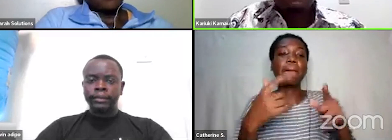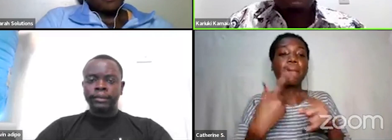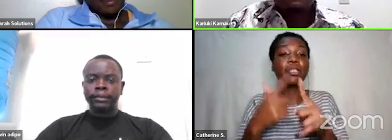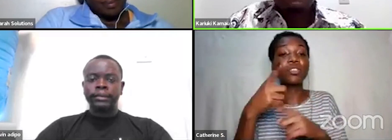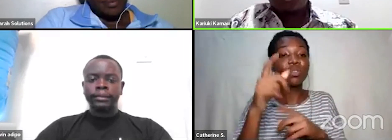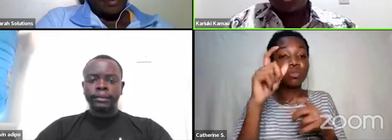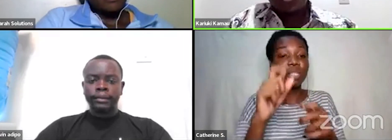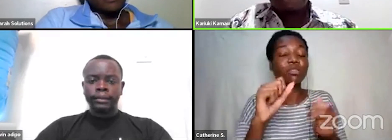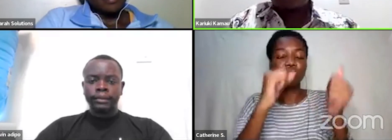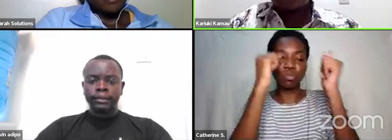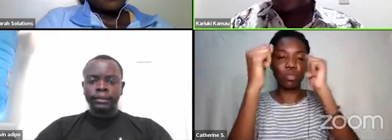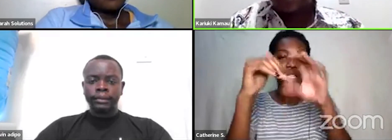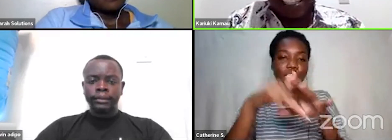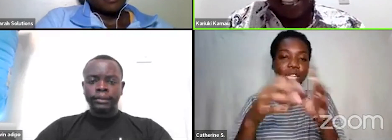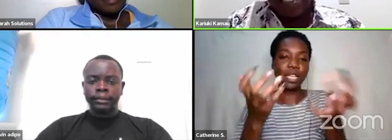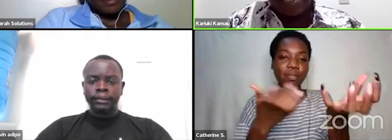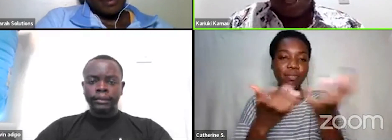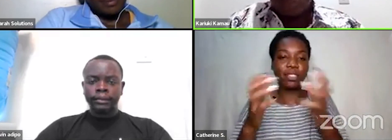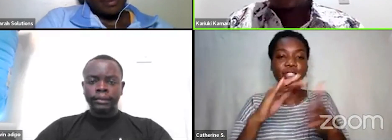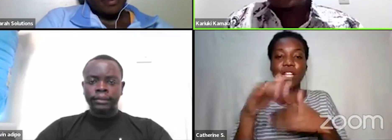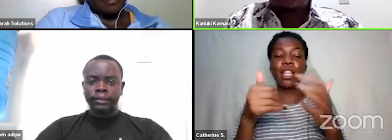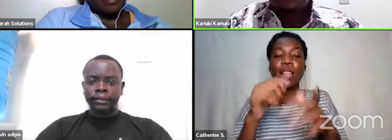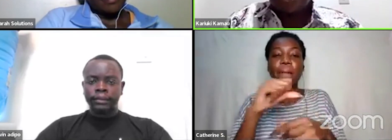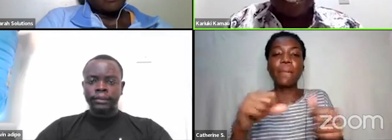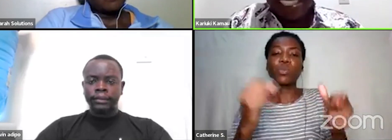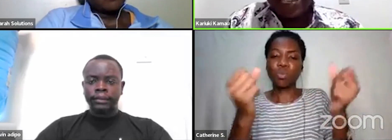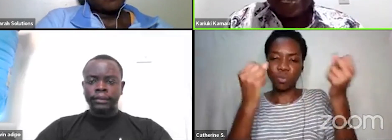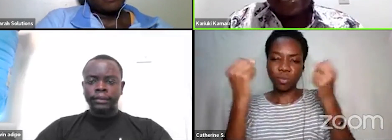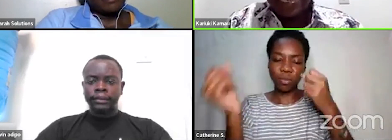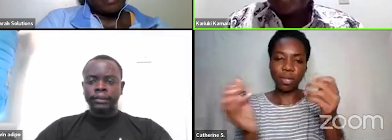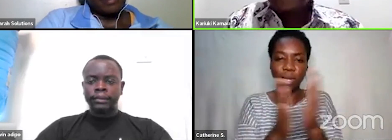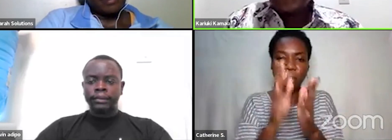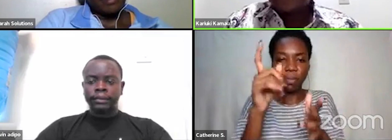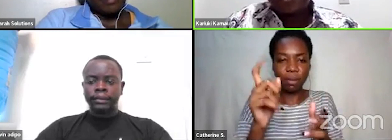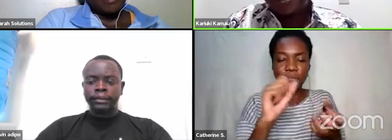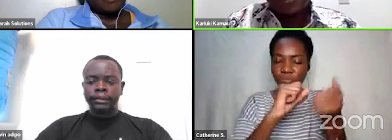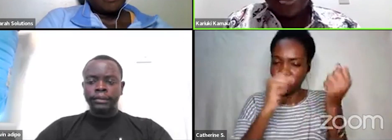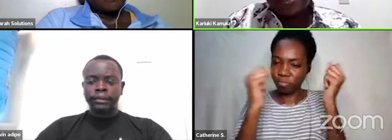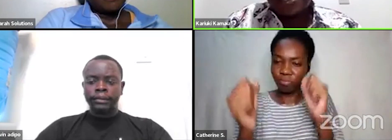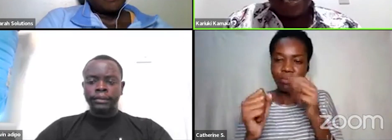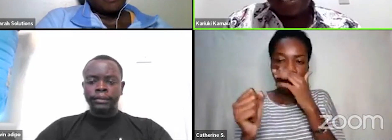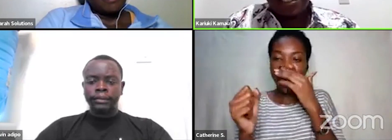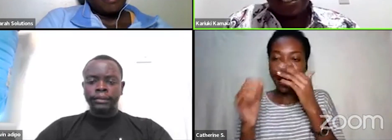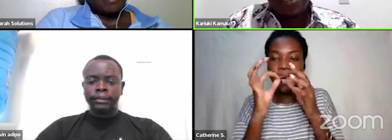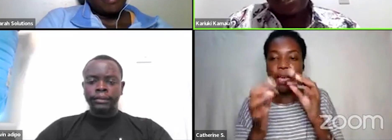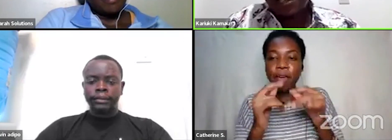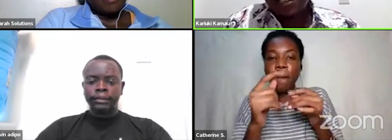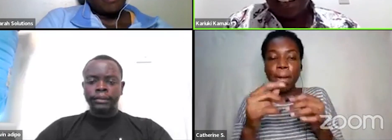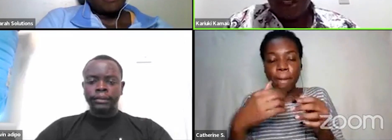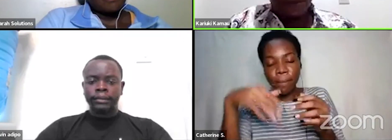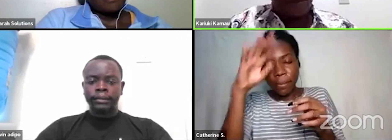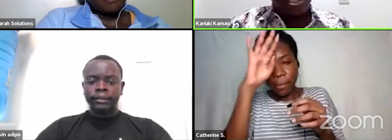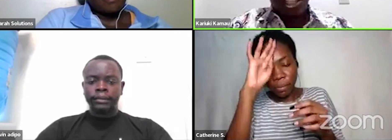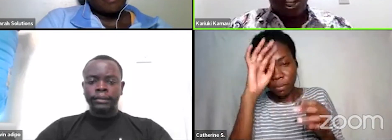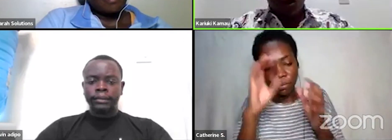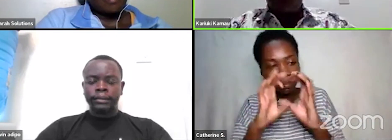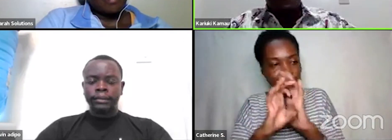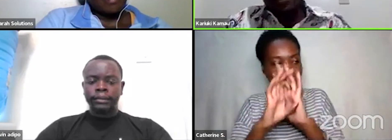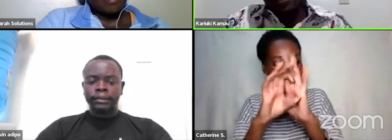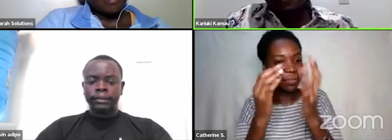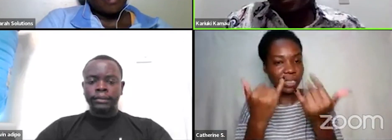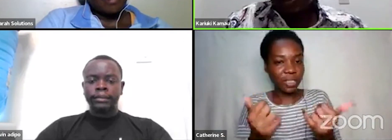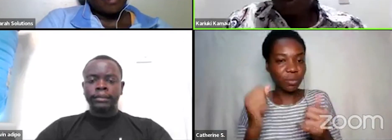in entrepreneurship is all about resilience. You need to be resilient, even if it is discouraging. Like now